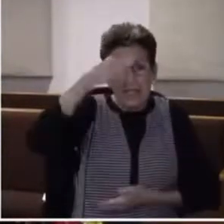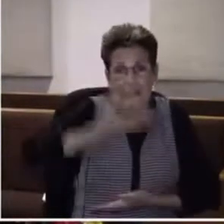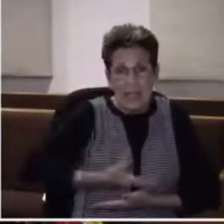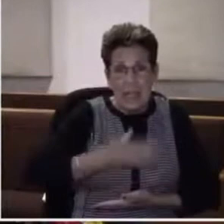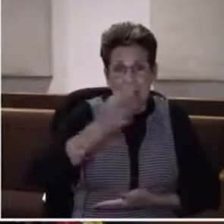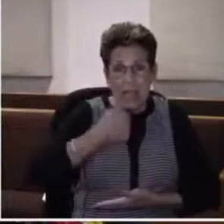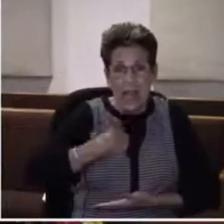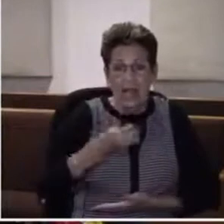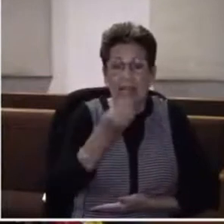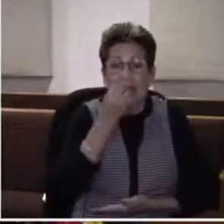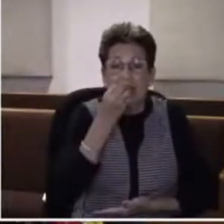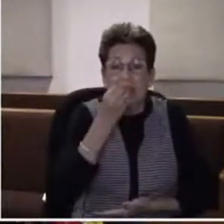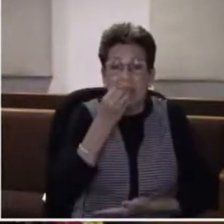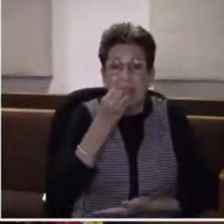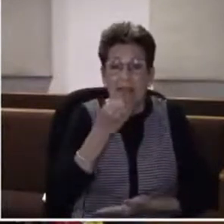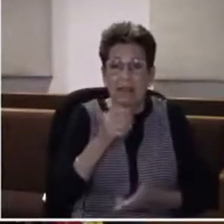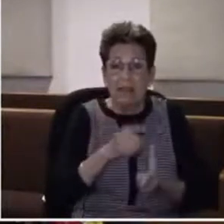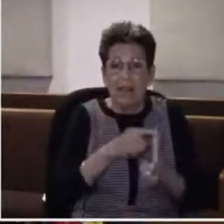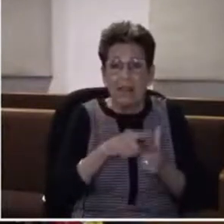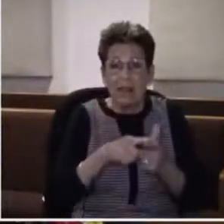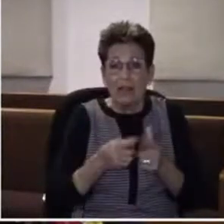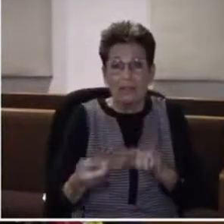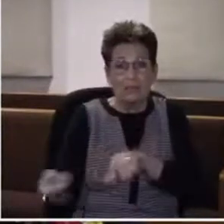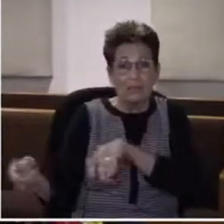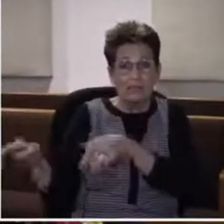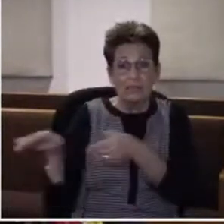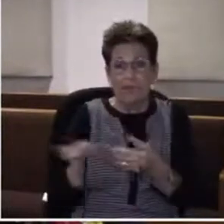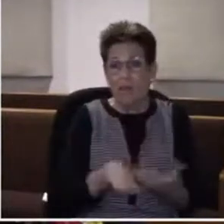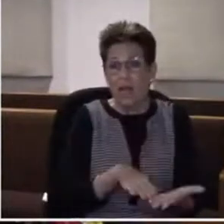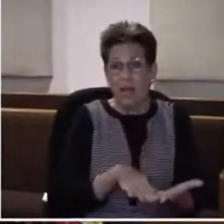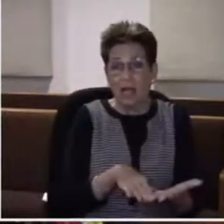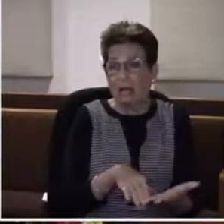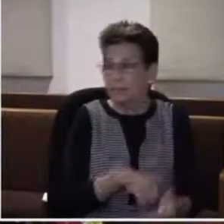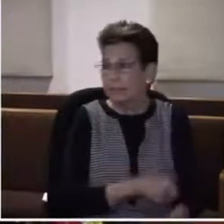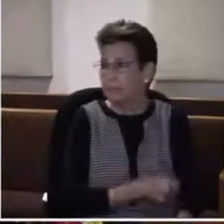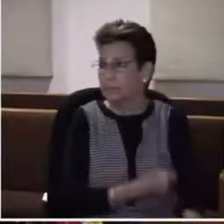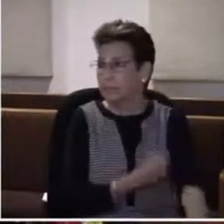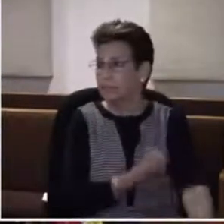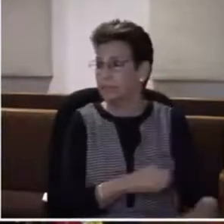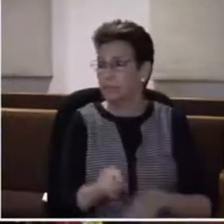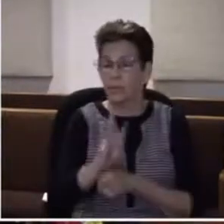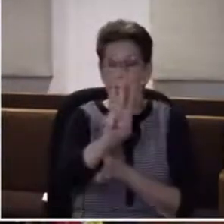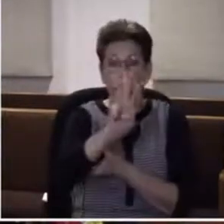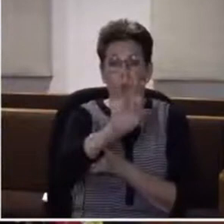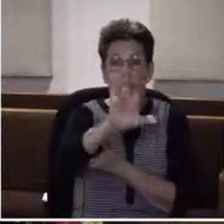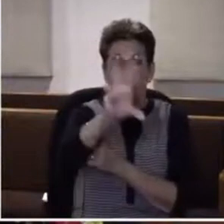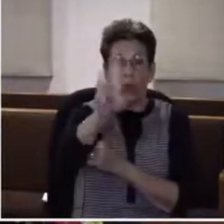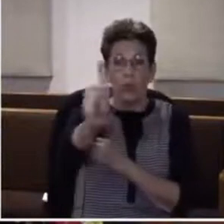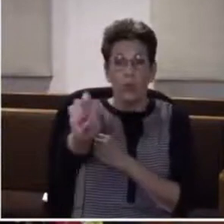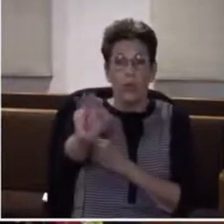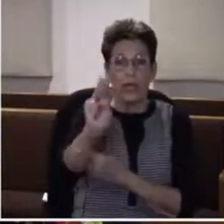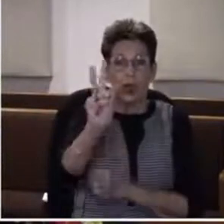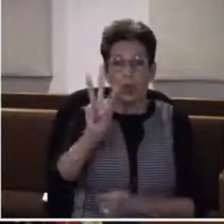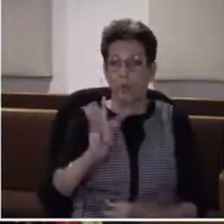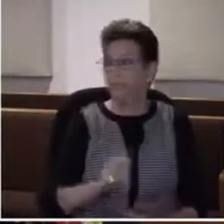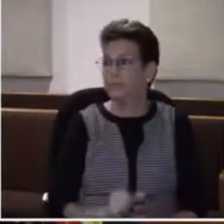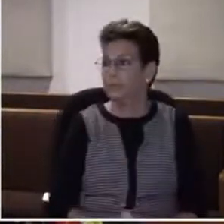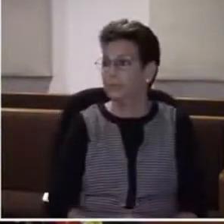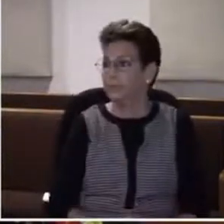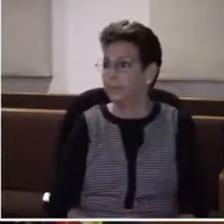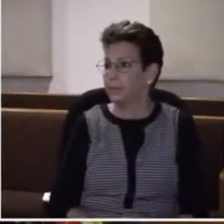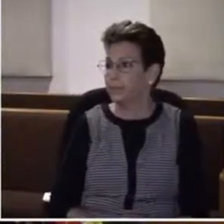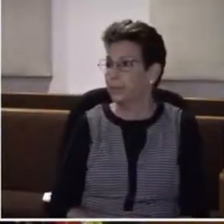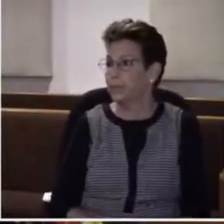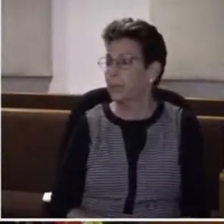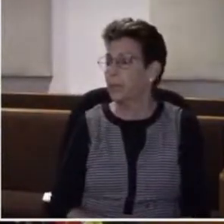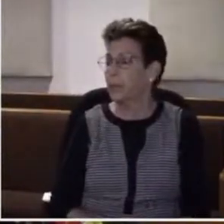what, class? And die. The widow of Zarephath fits into our series, I Feel